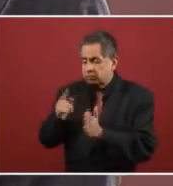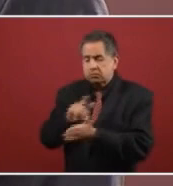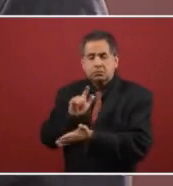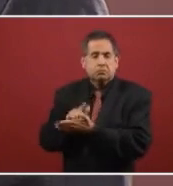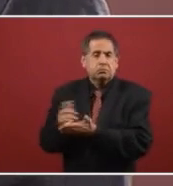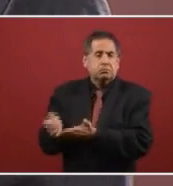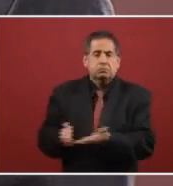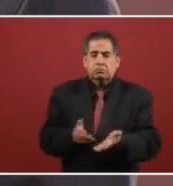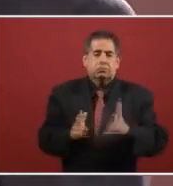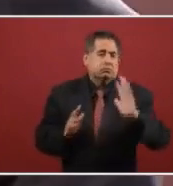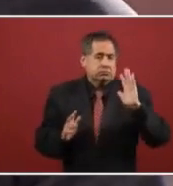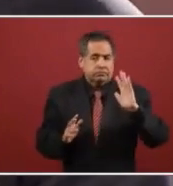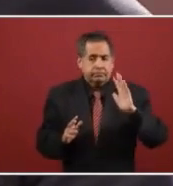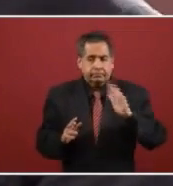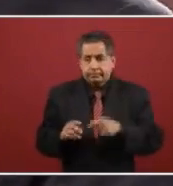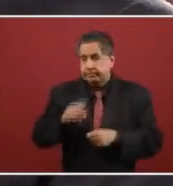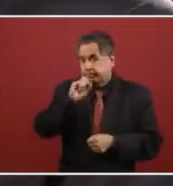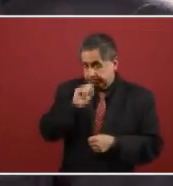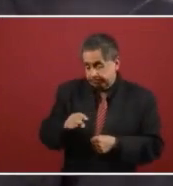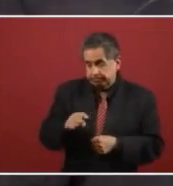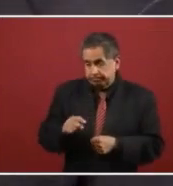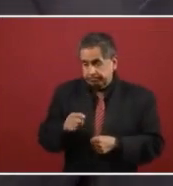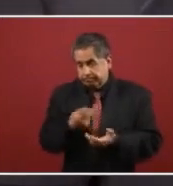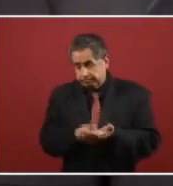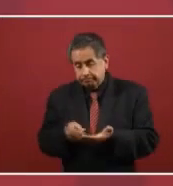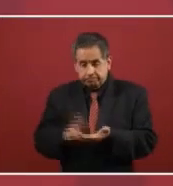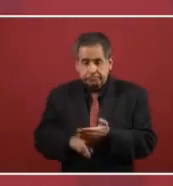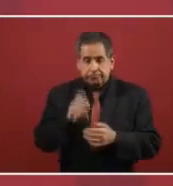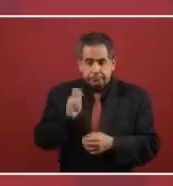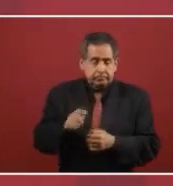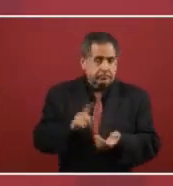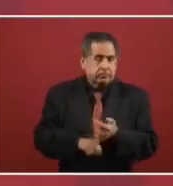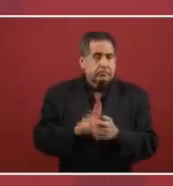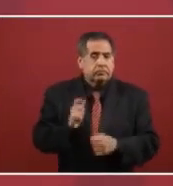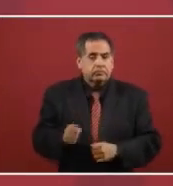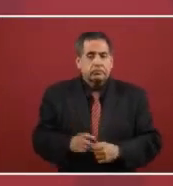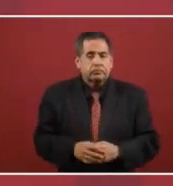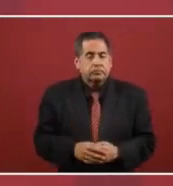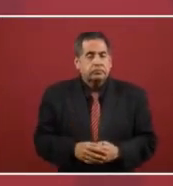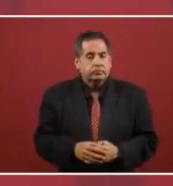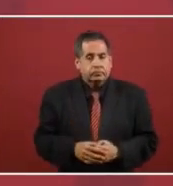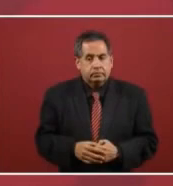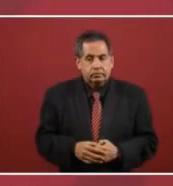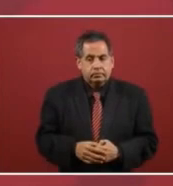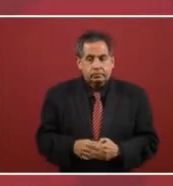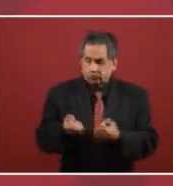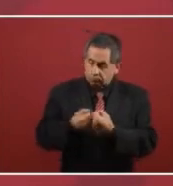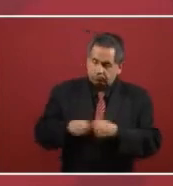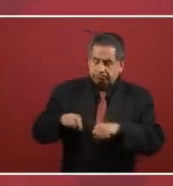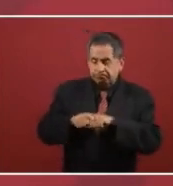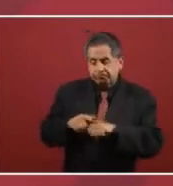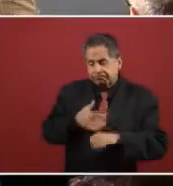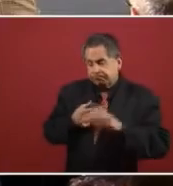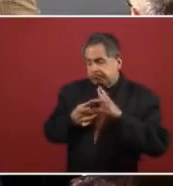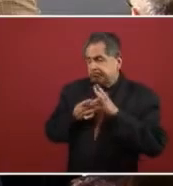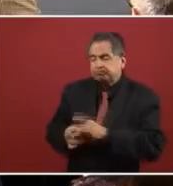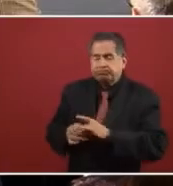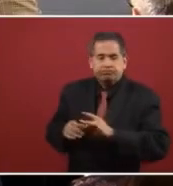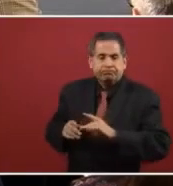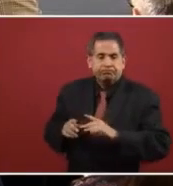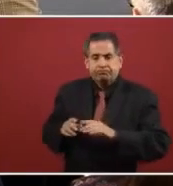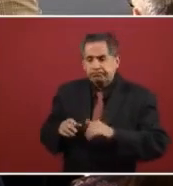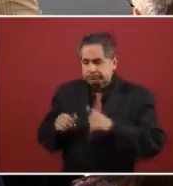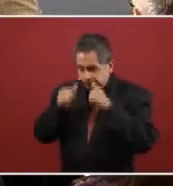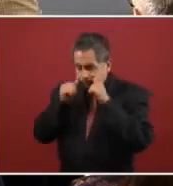legal. It's a Y al legal mismo matter, tiempo, and at the same pues, time, es un asunto it's a matter of social social,